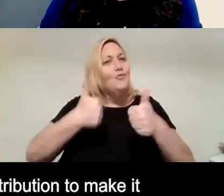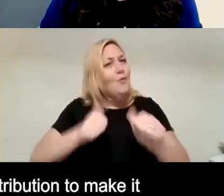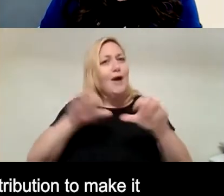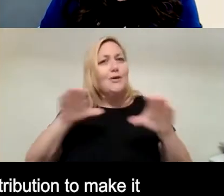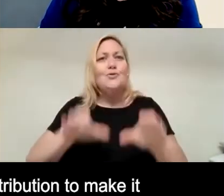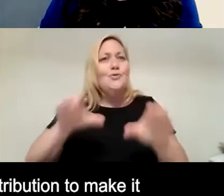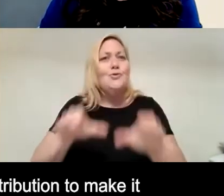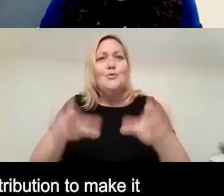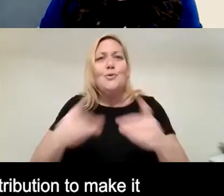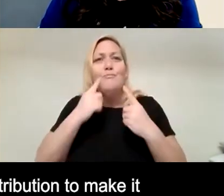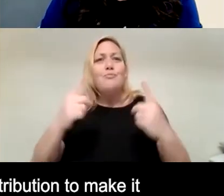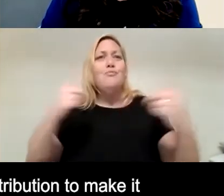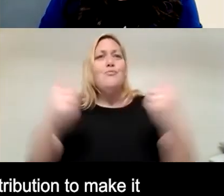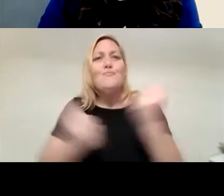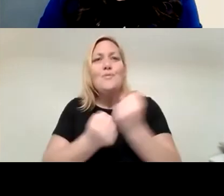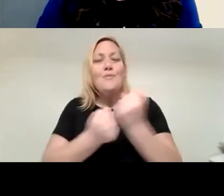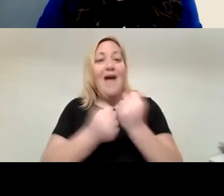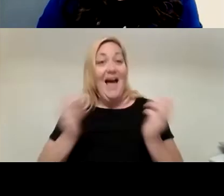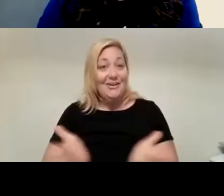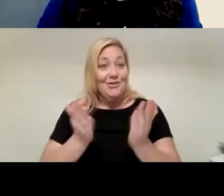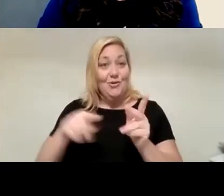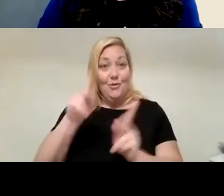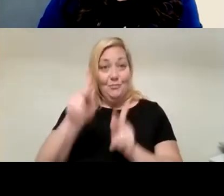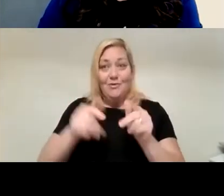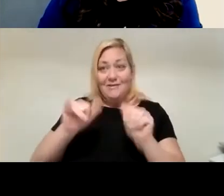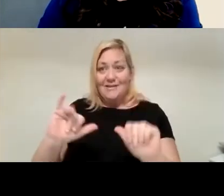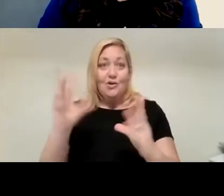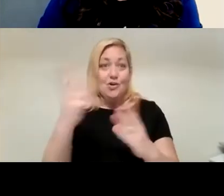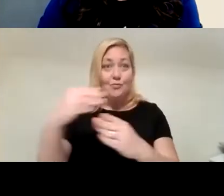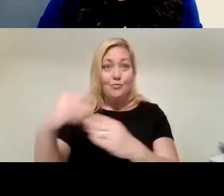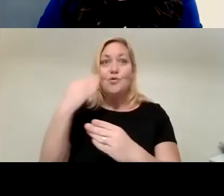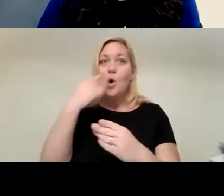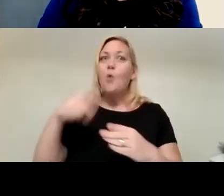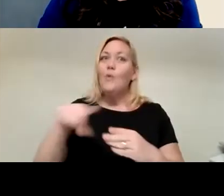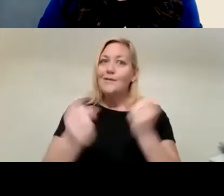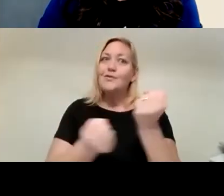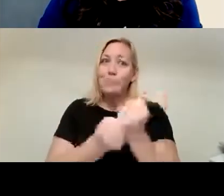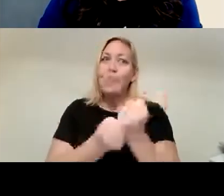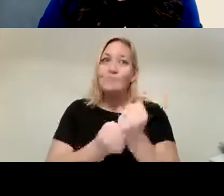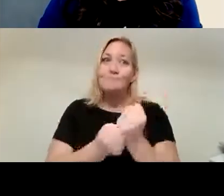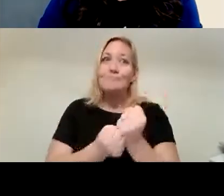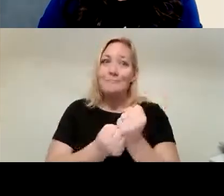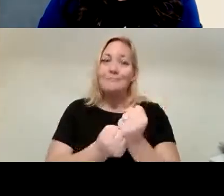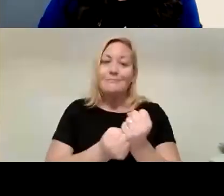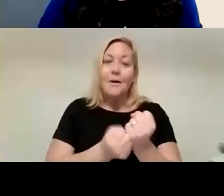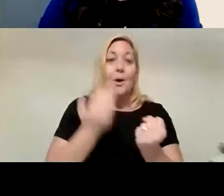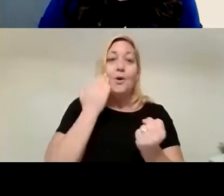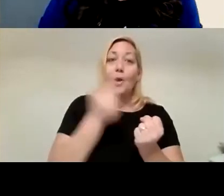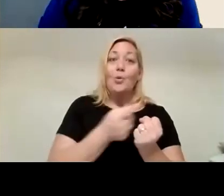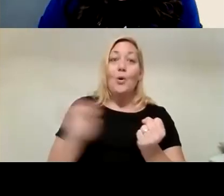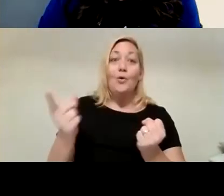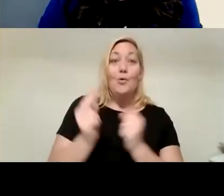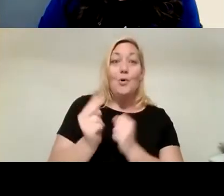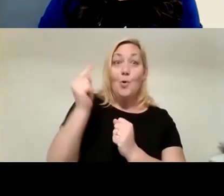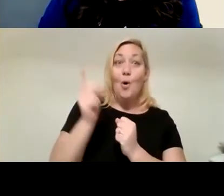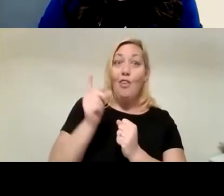back and encourage some of the folks who still have a contribution to make, to know that we'll be there to support them. Know that for those of you who are north of